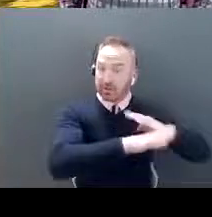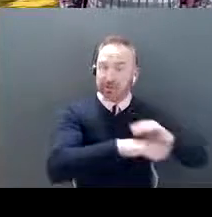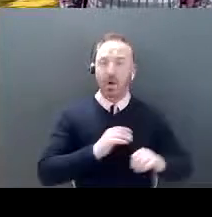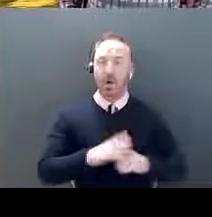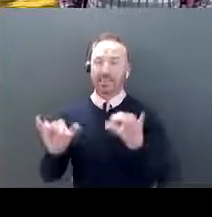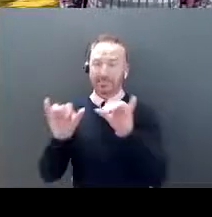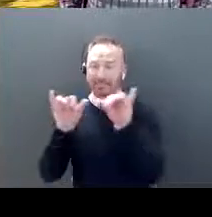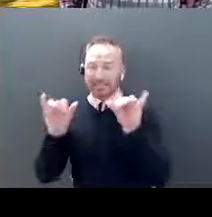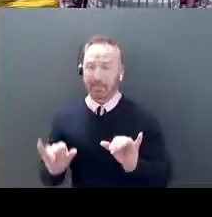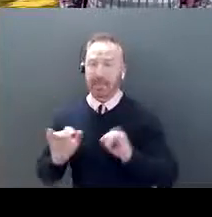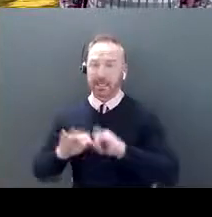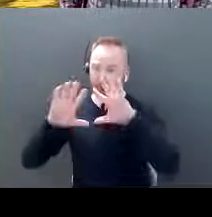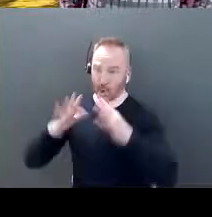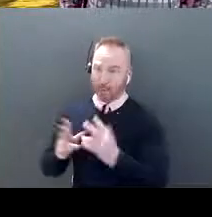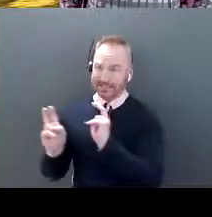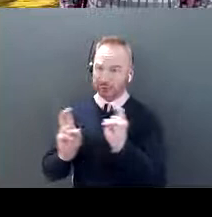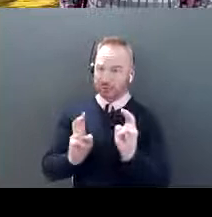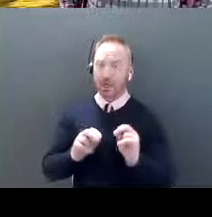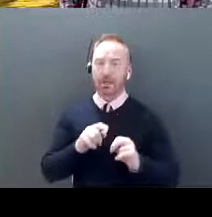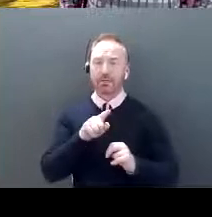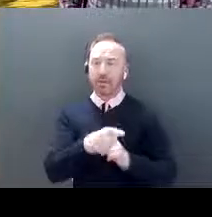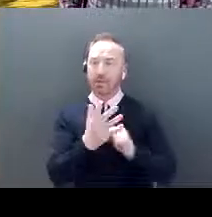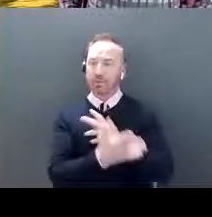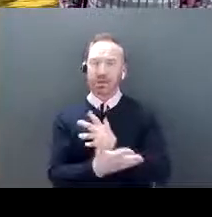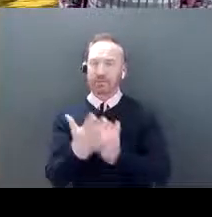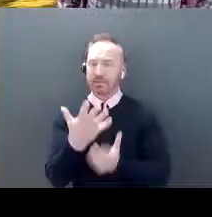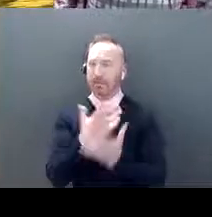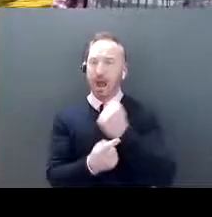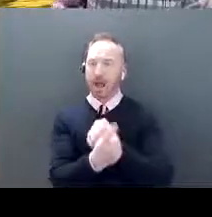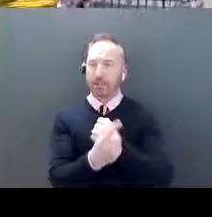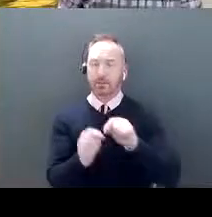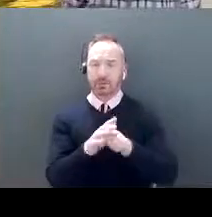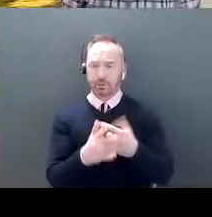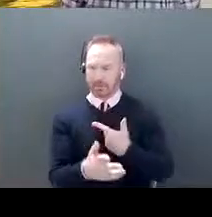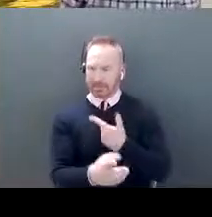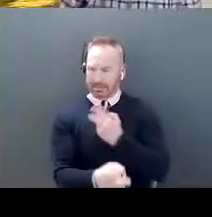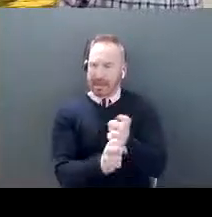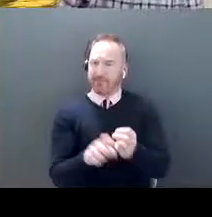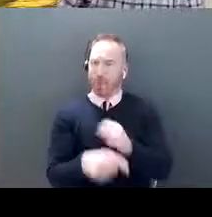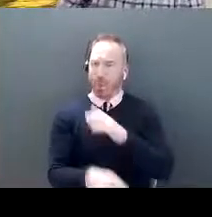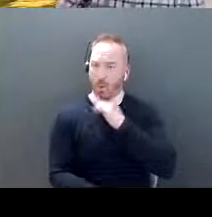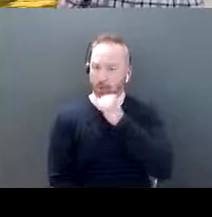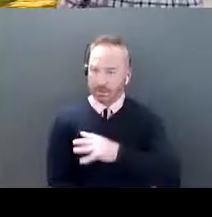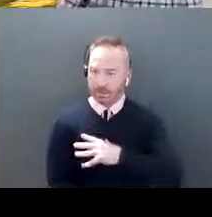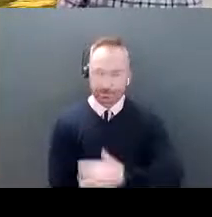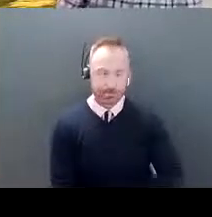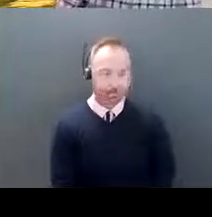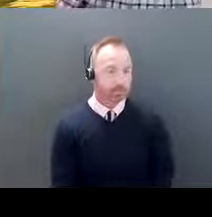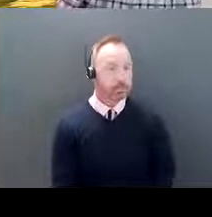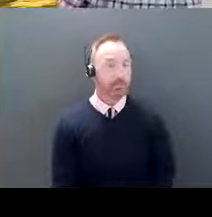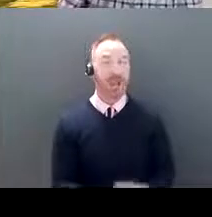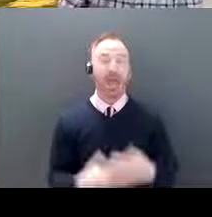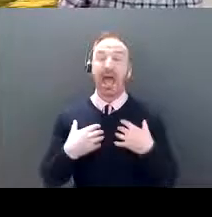systemic issues that sort of combine to make it more difficult for older women. We know that